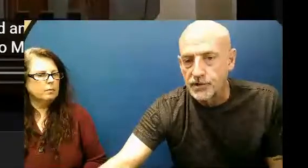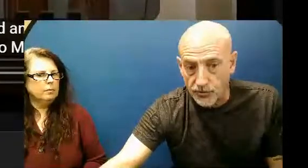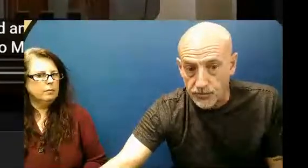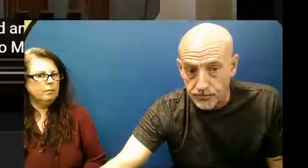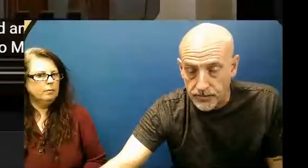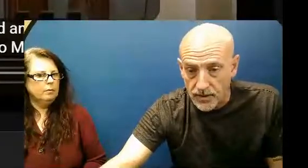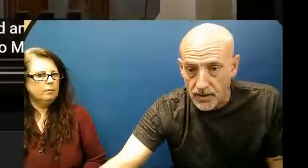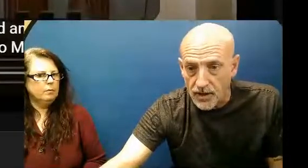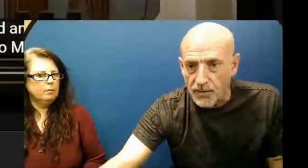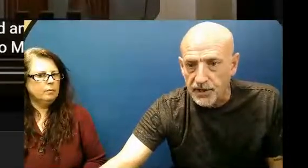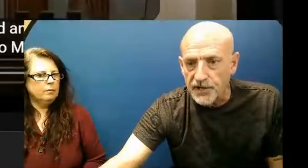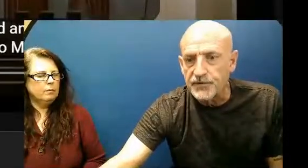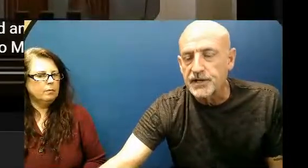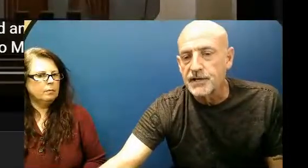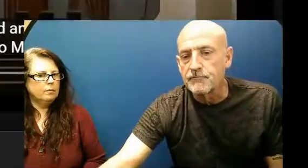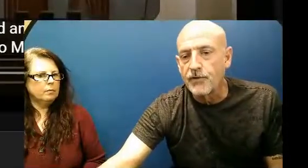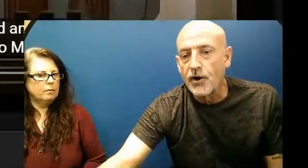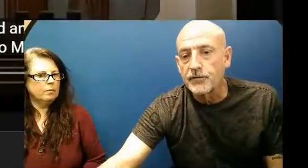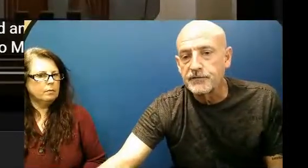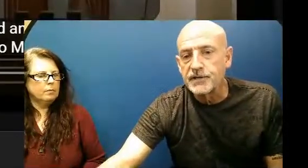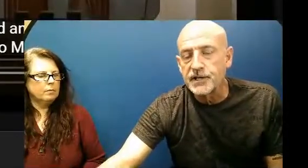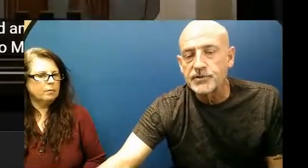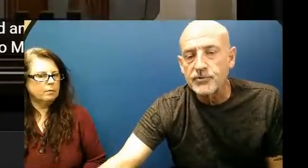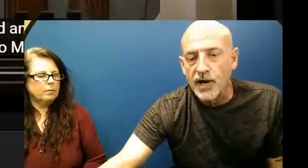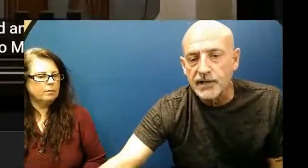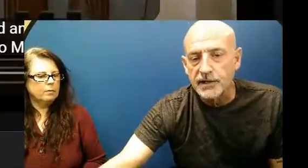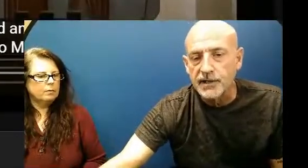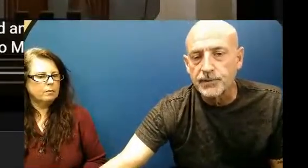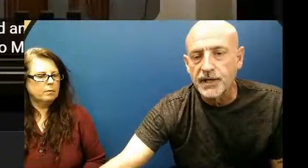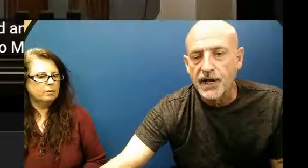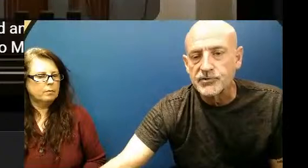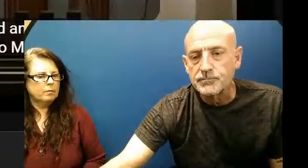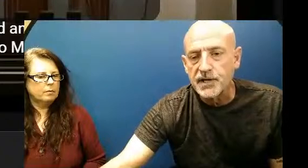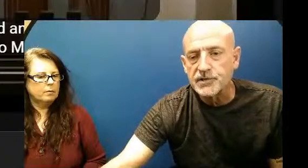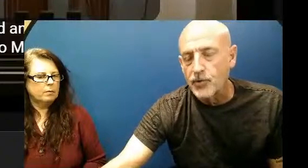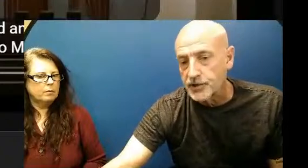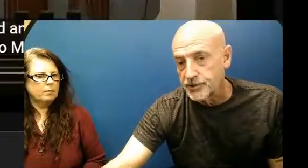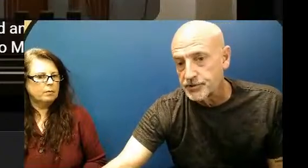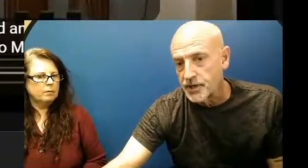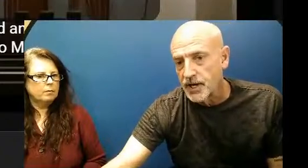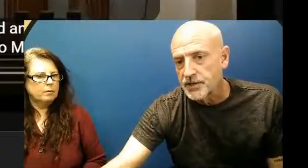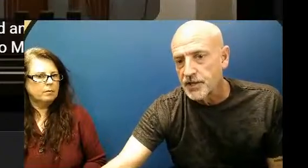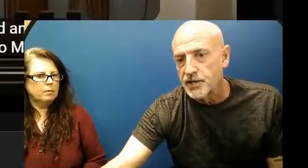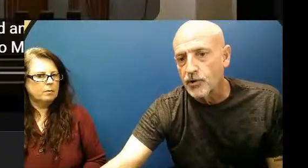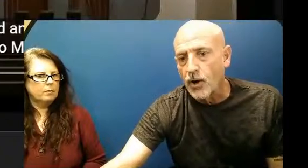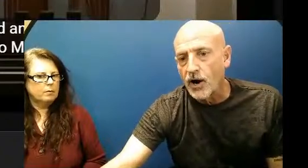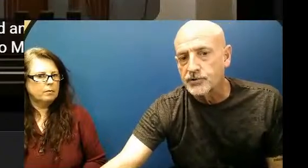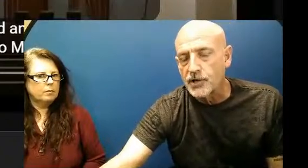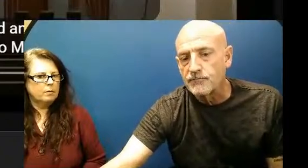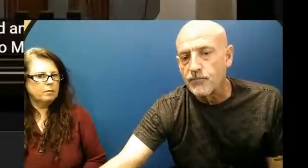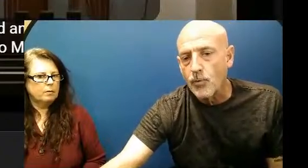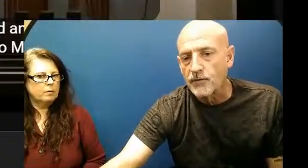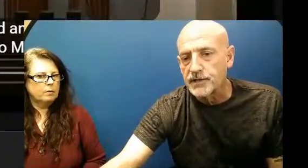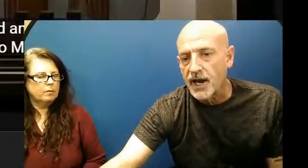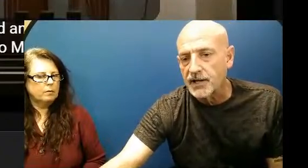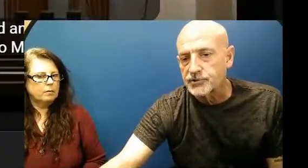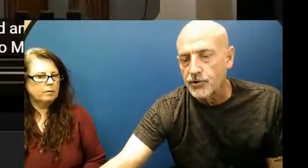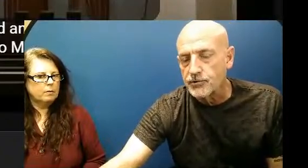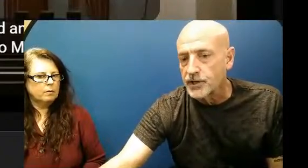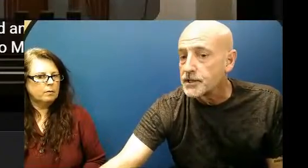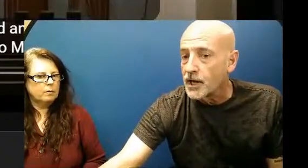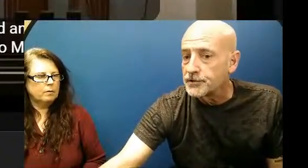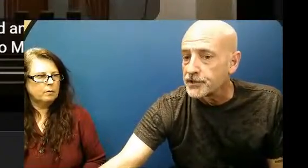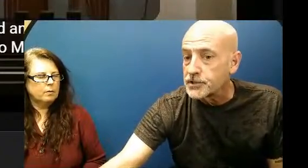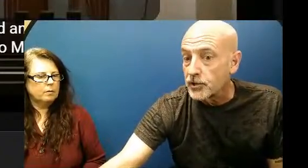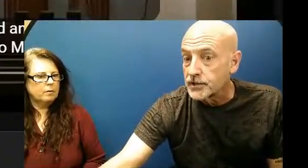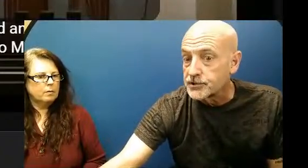in general. But if it involves, even indirectly implicates speech questions, then it requires some form of enhanced